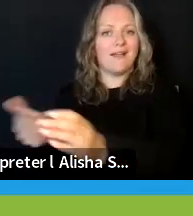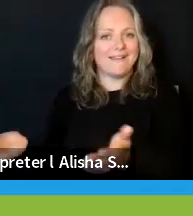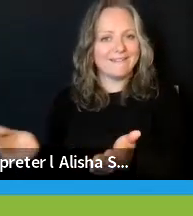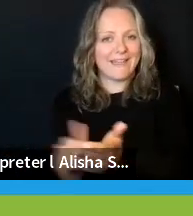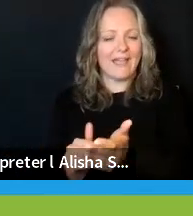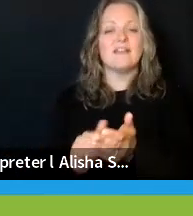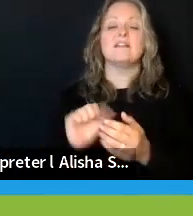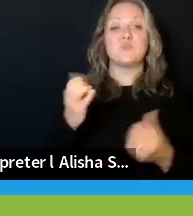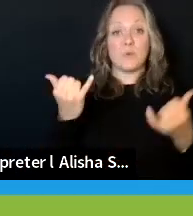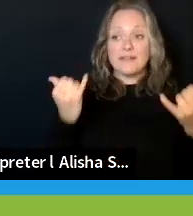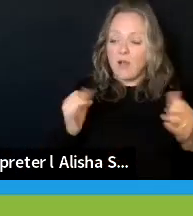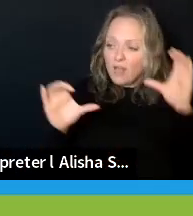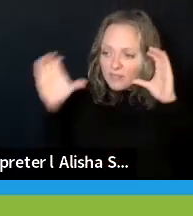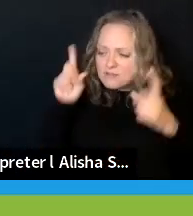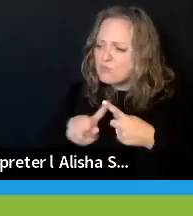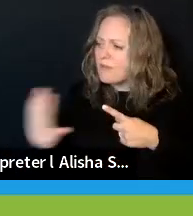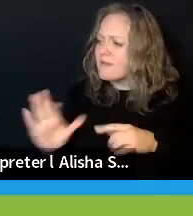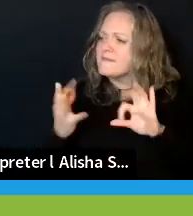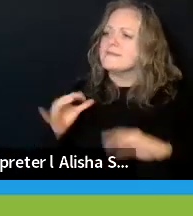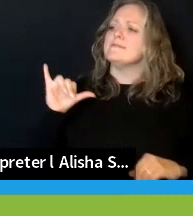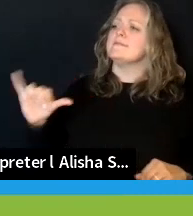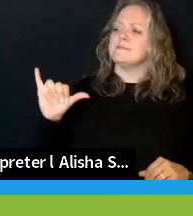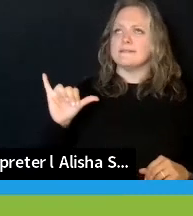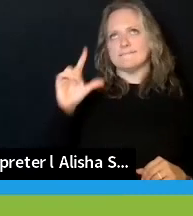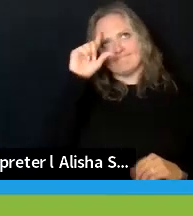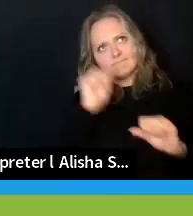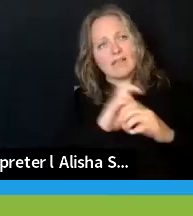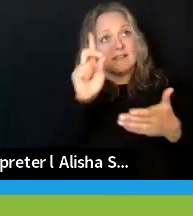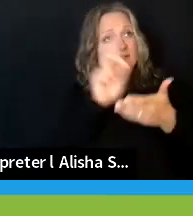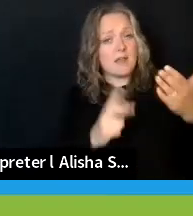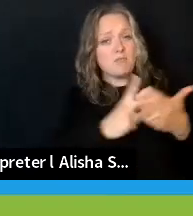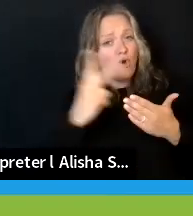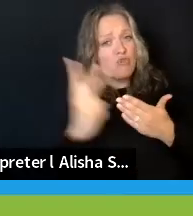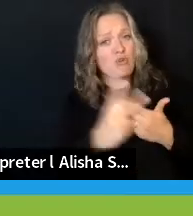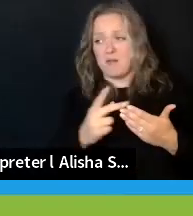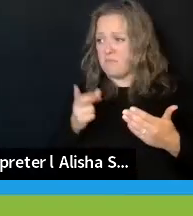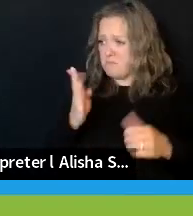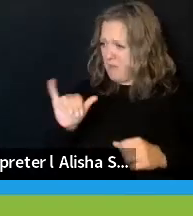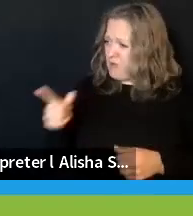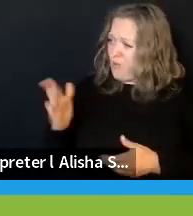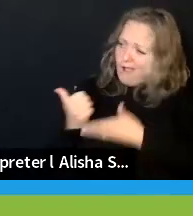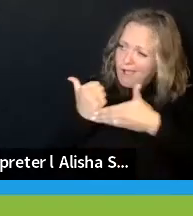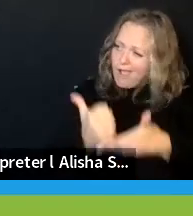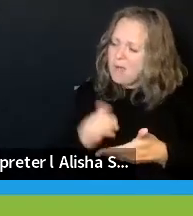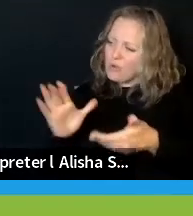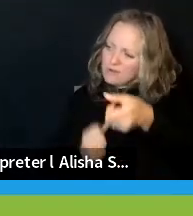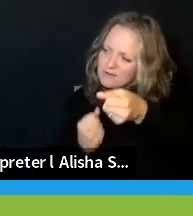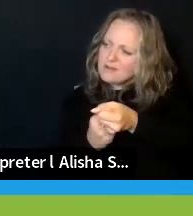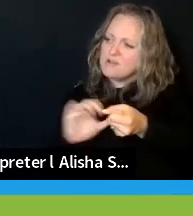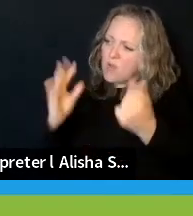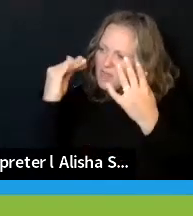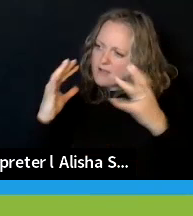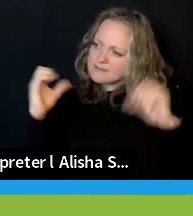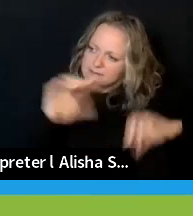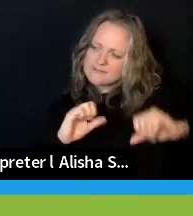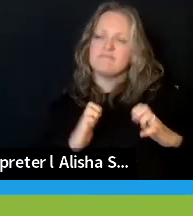have really been able to see an uptick in young people be able to take part of resources in a way that